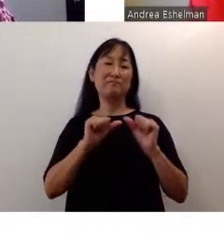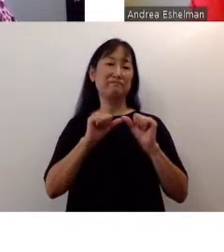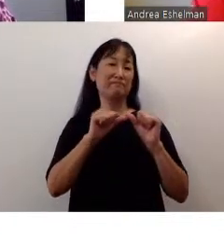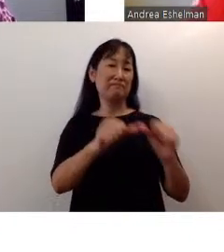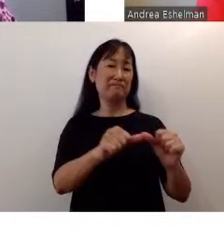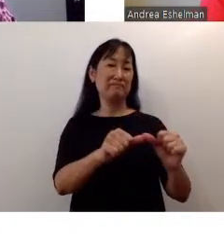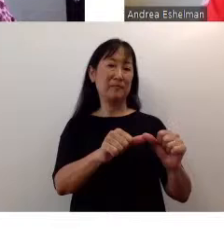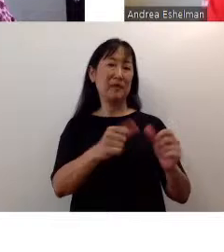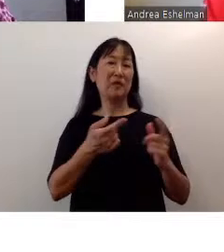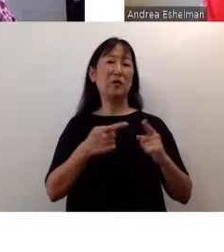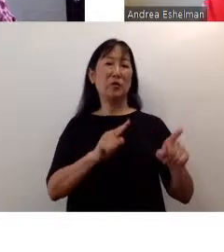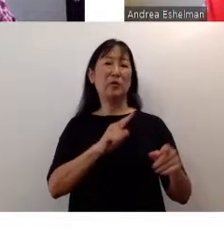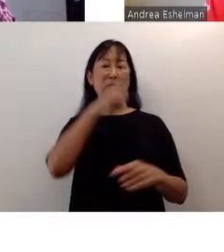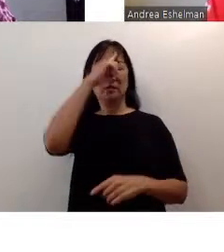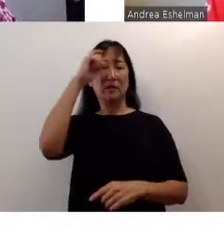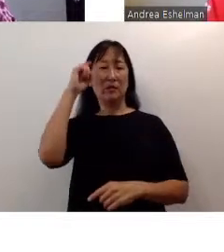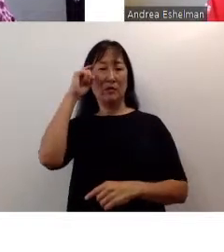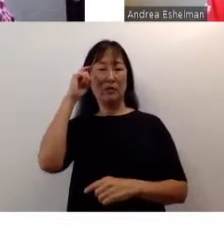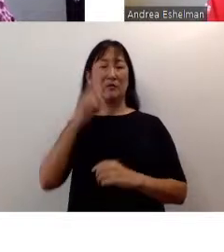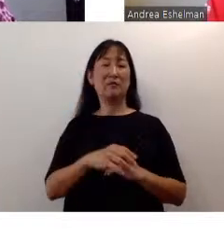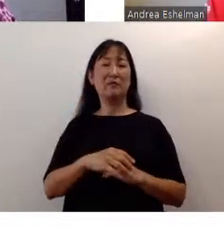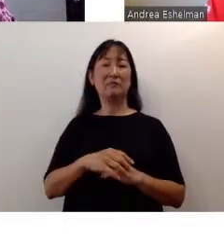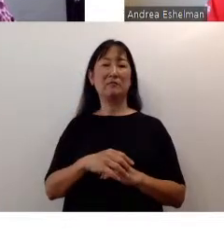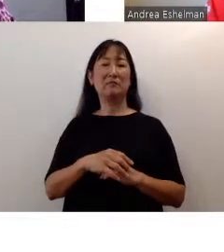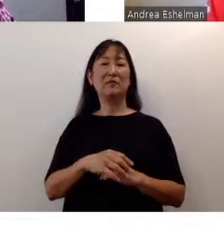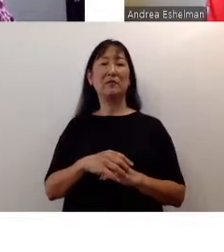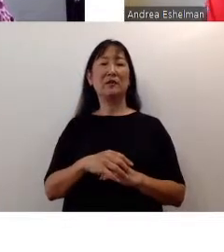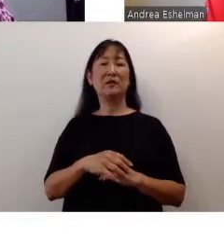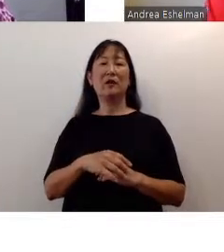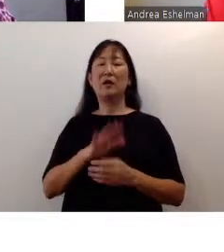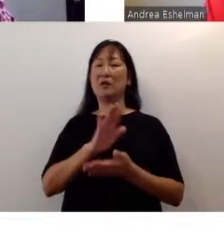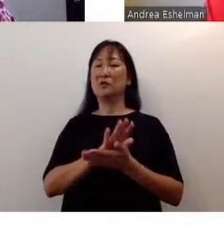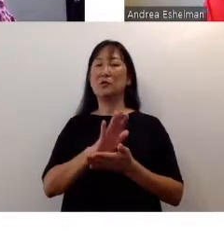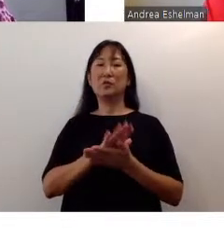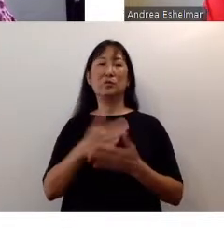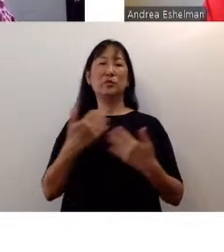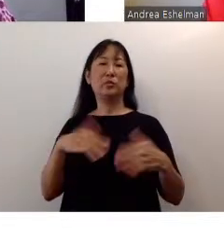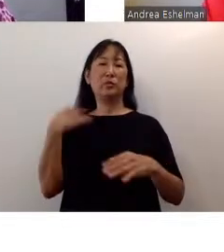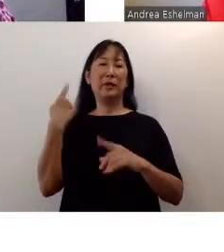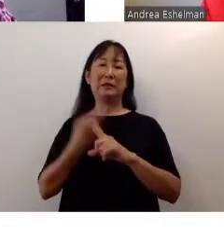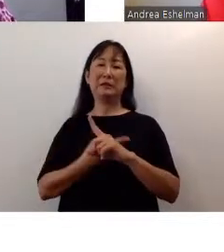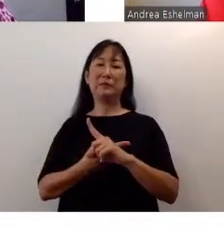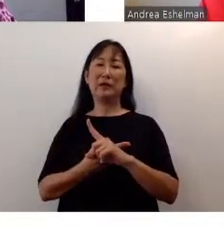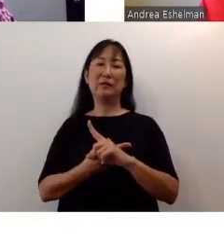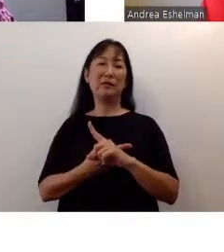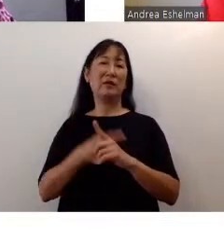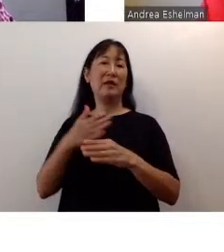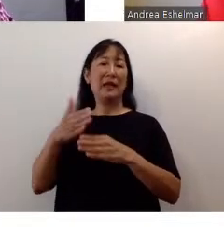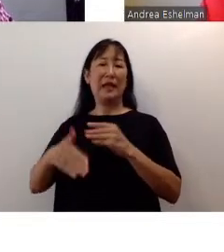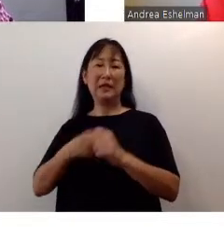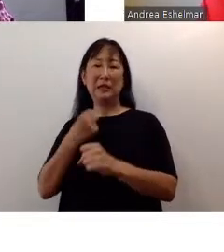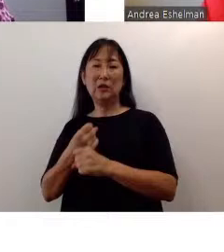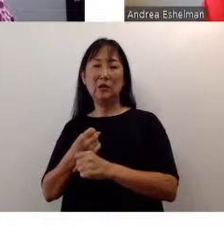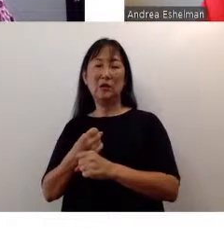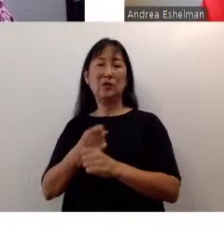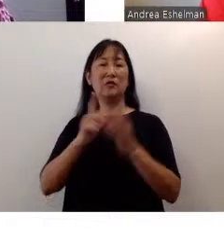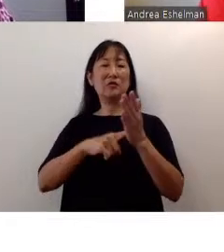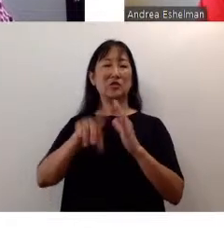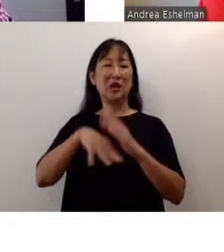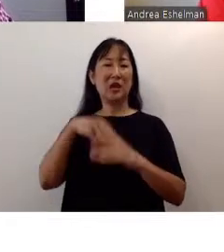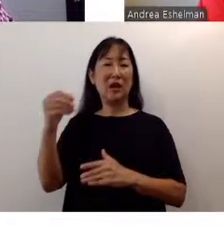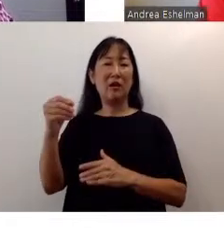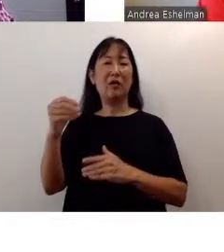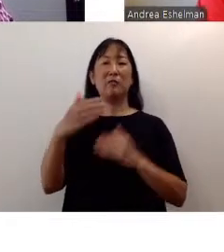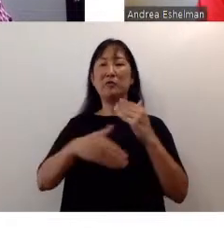the summer. Since we last broadcast, our schools have gone through the last month of ending the school year and doing their checkout procedures